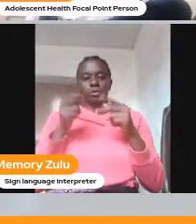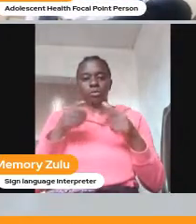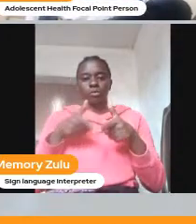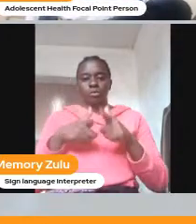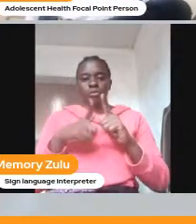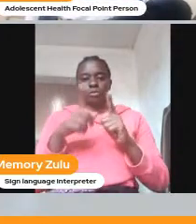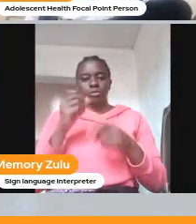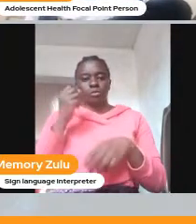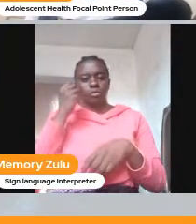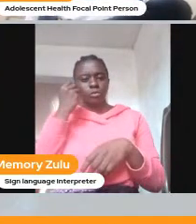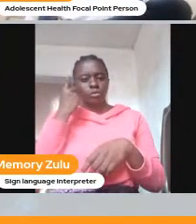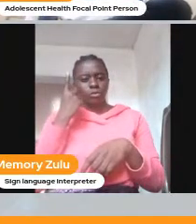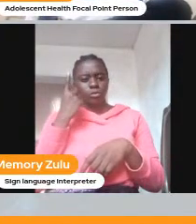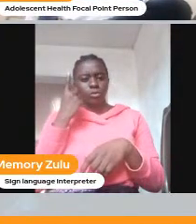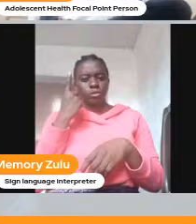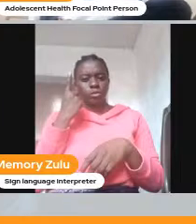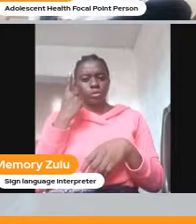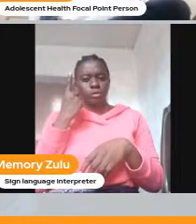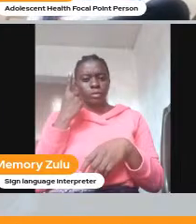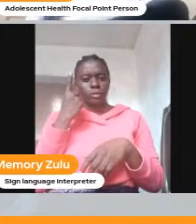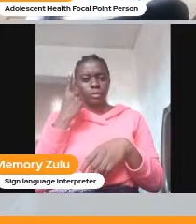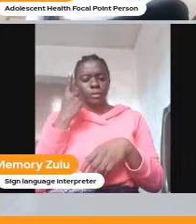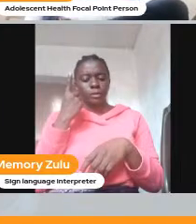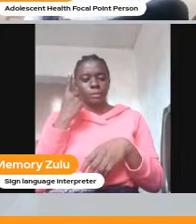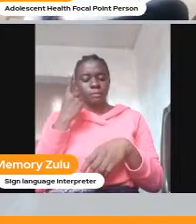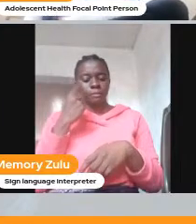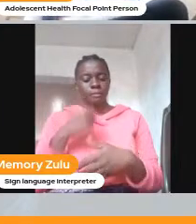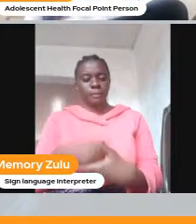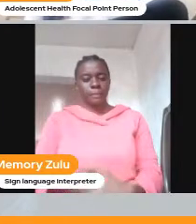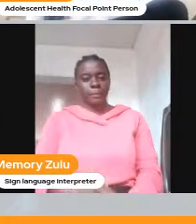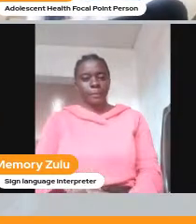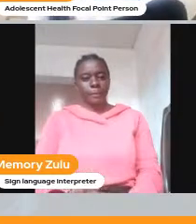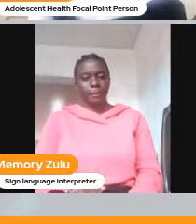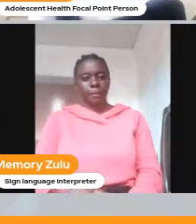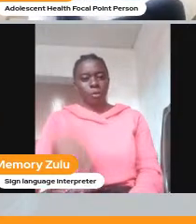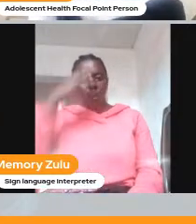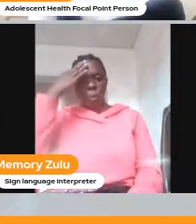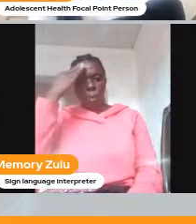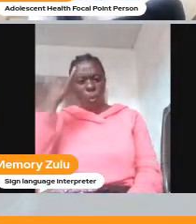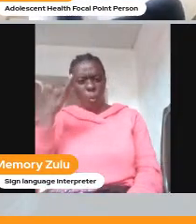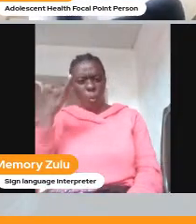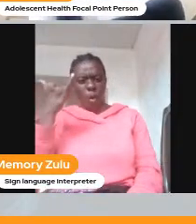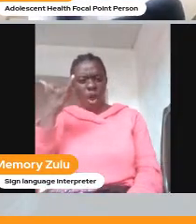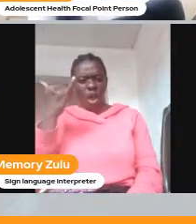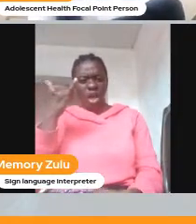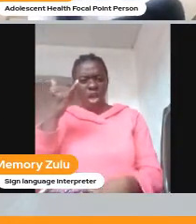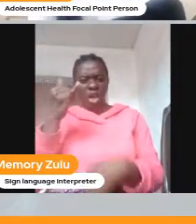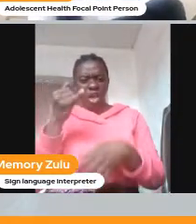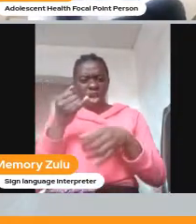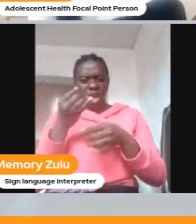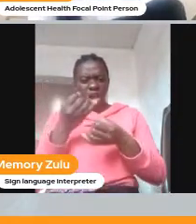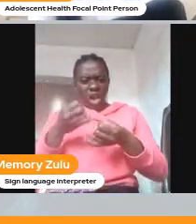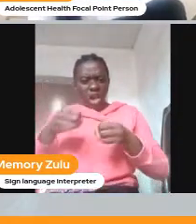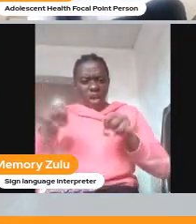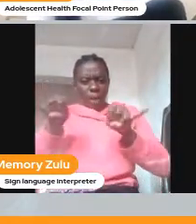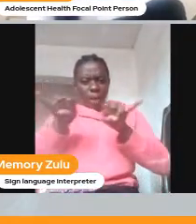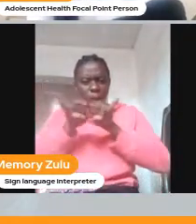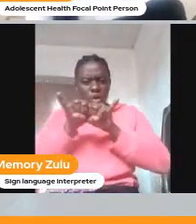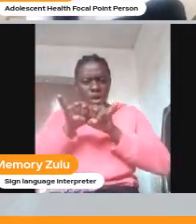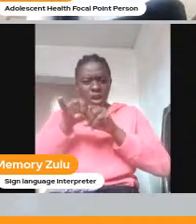risk and everything else. Why is it important for early detection of these